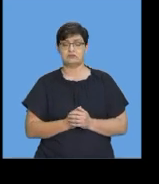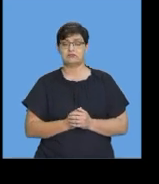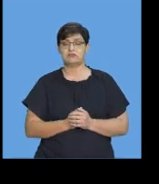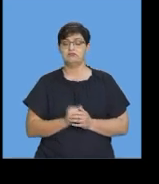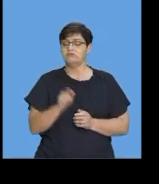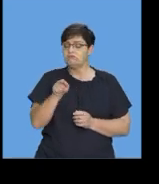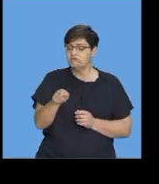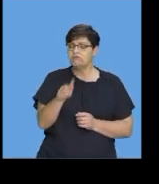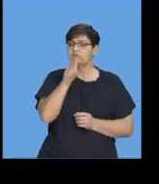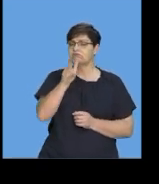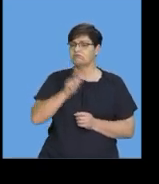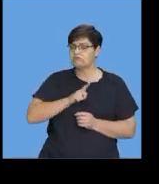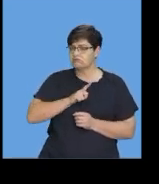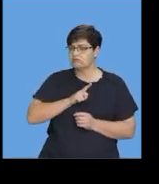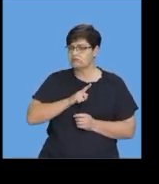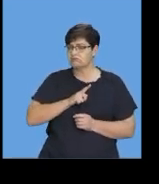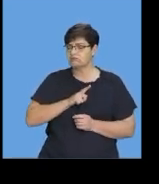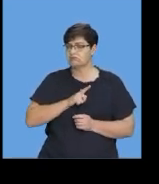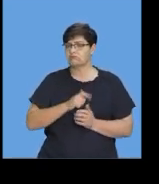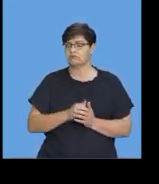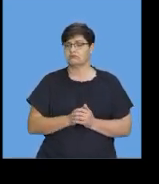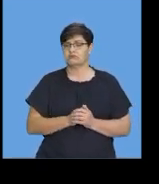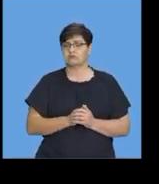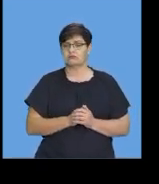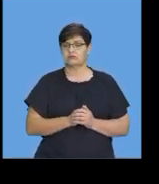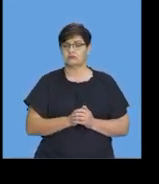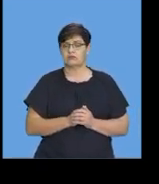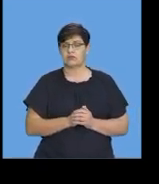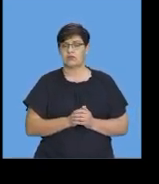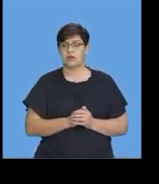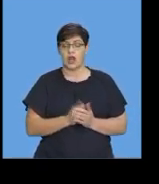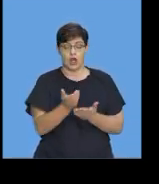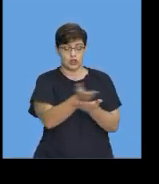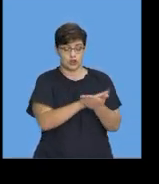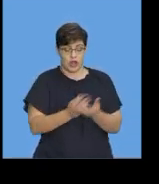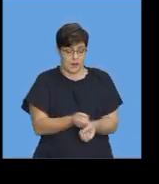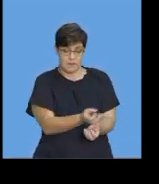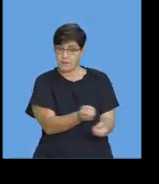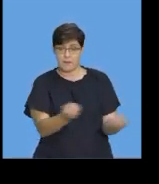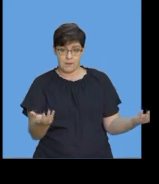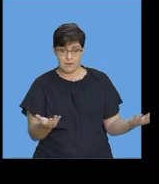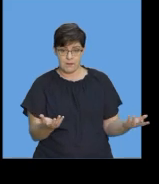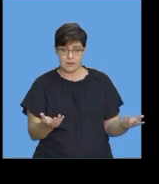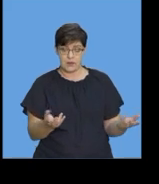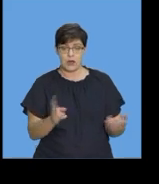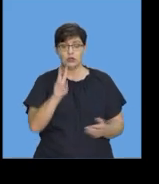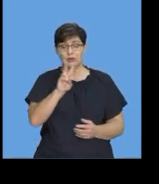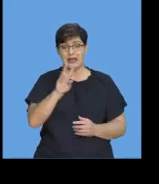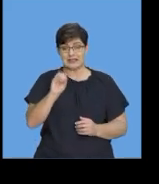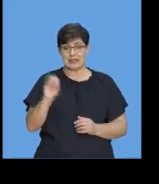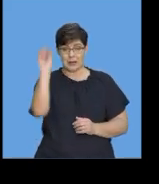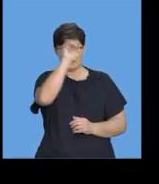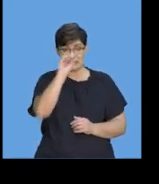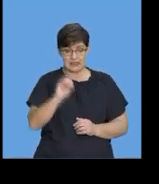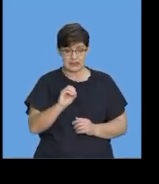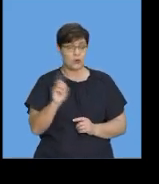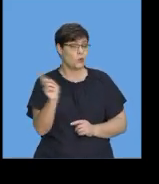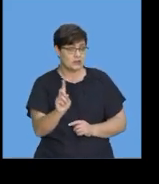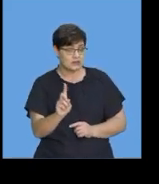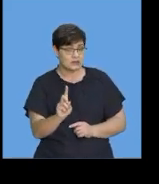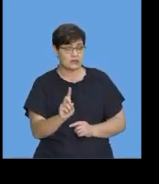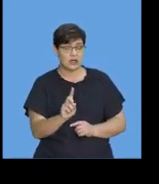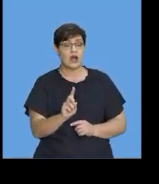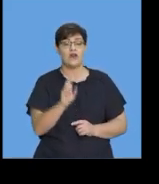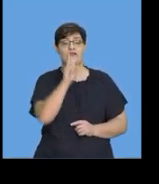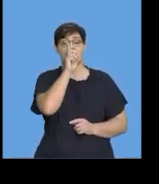I'm told that 20% of the unissued shares were issued on the 1st of